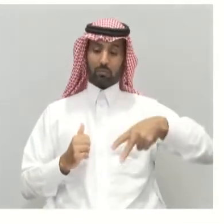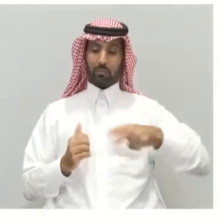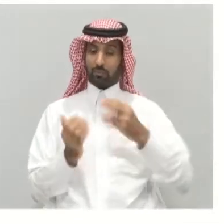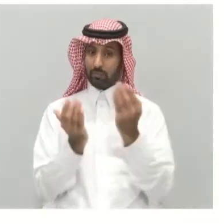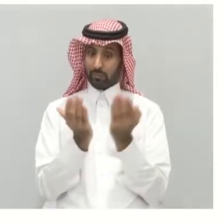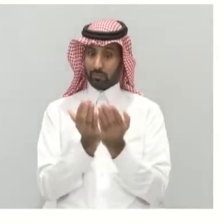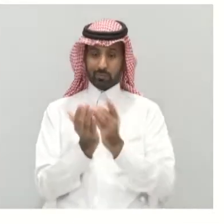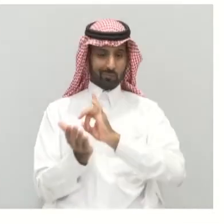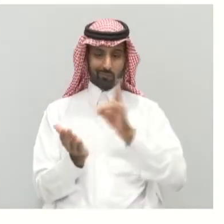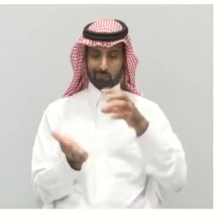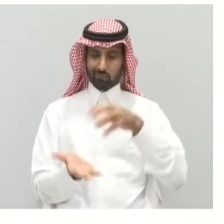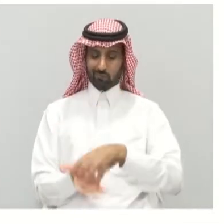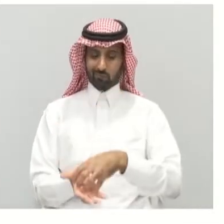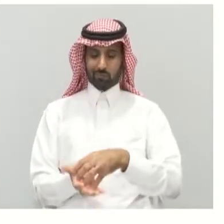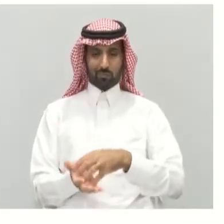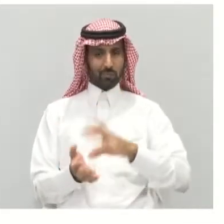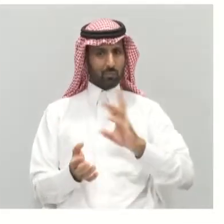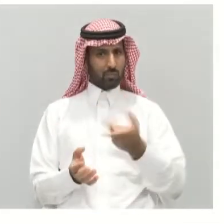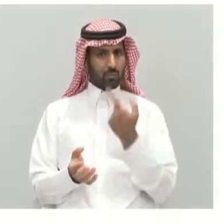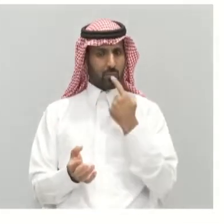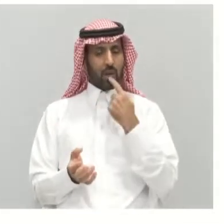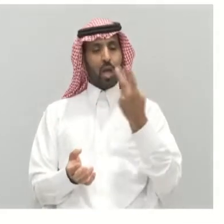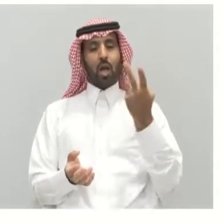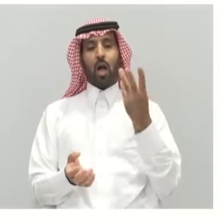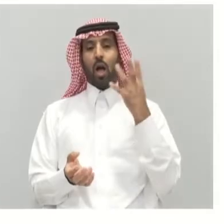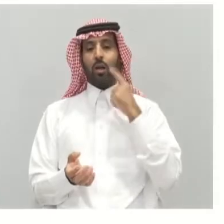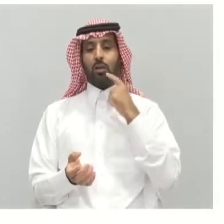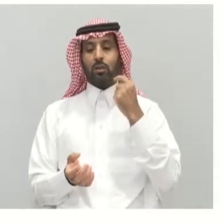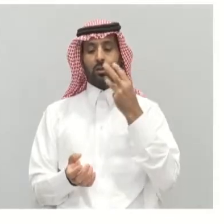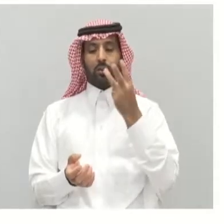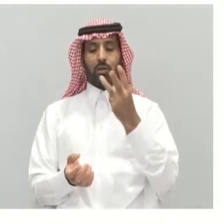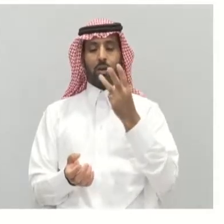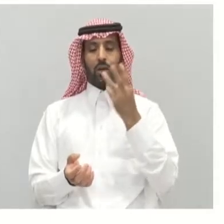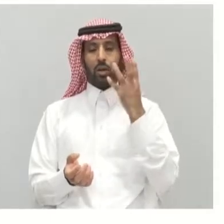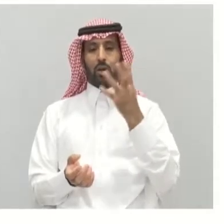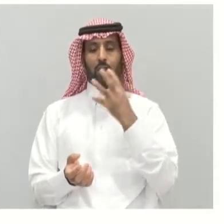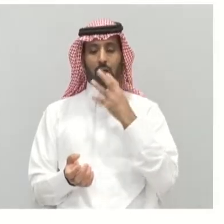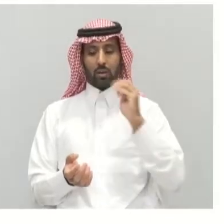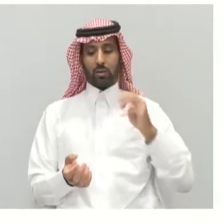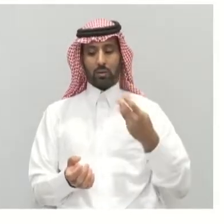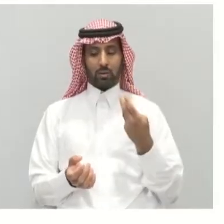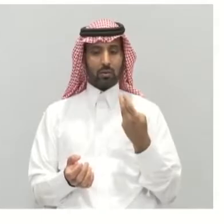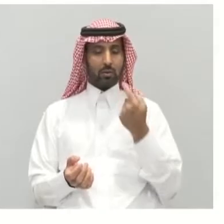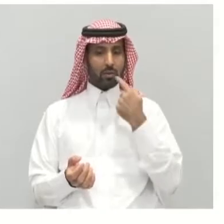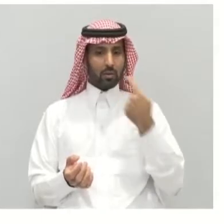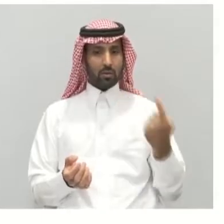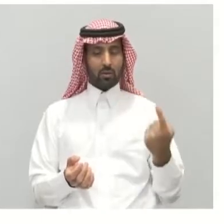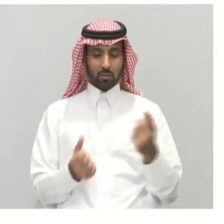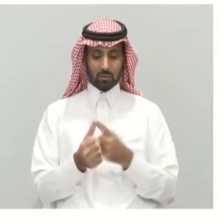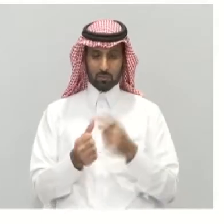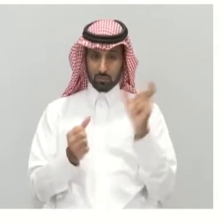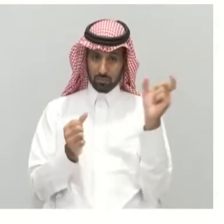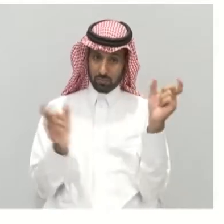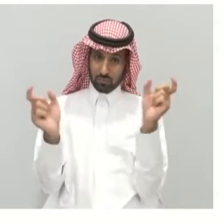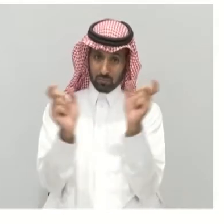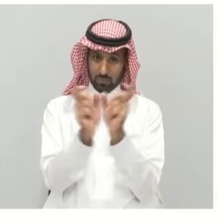When they were 4 years old. So together, these two clauses, we have one